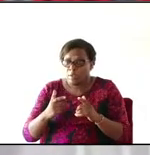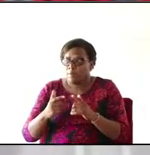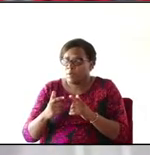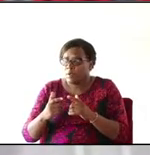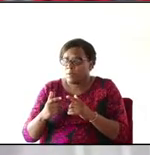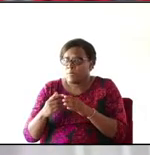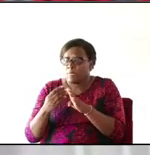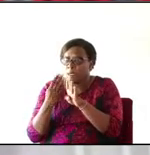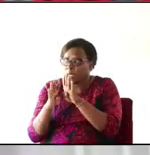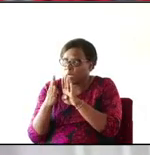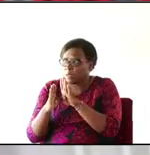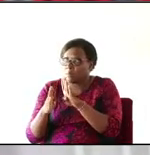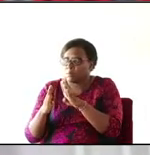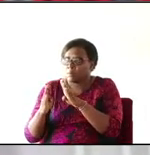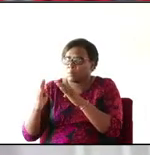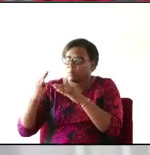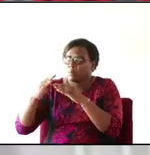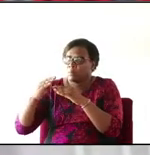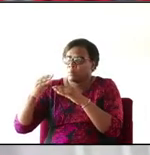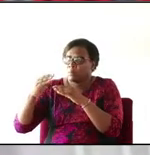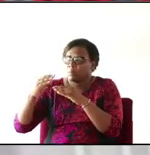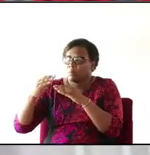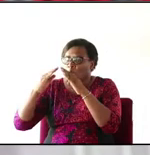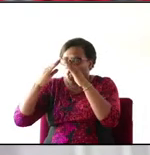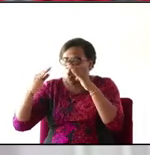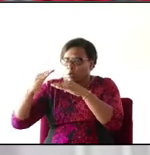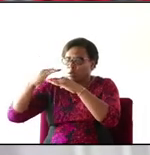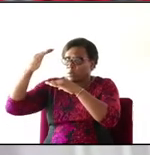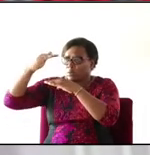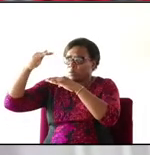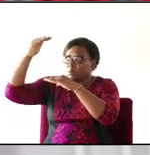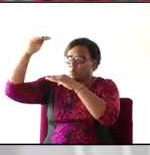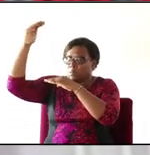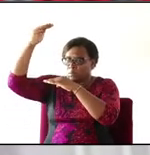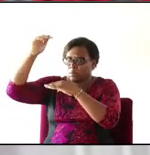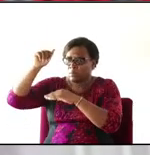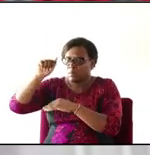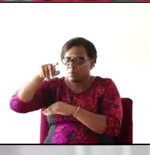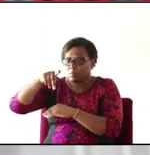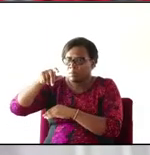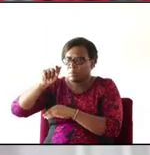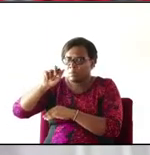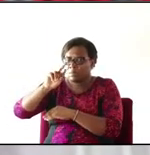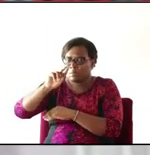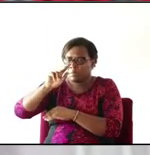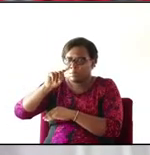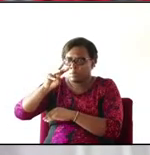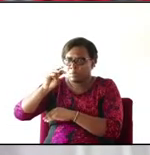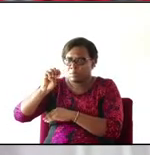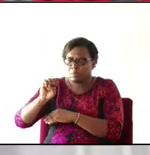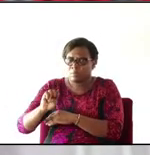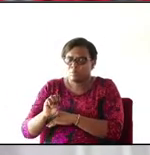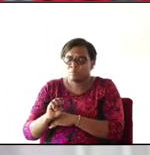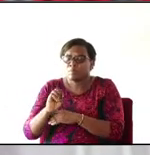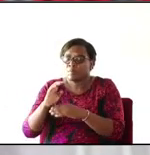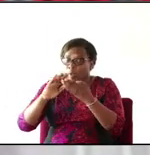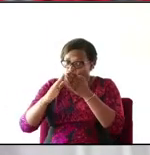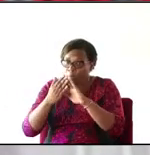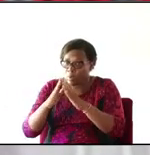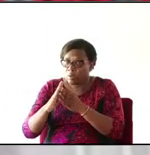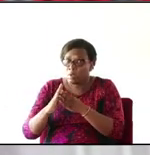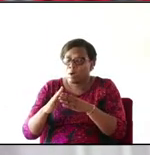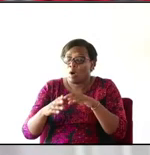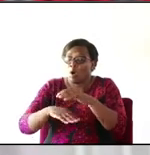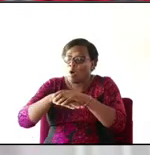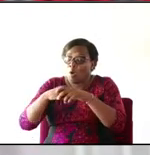in apartment complexes, it's a community, and you are called upon to get out of your comfort zone. There